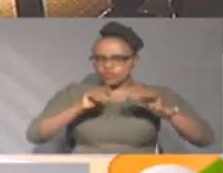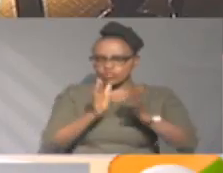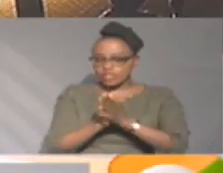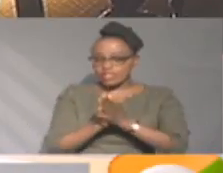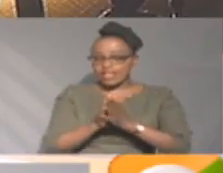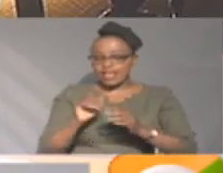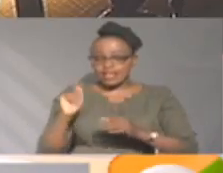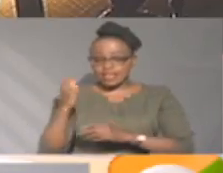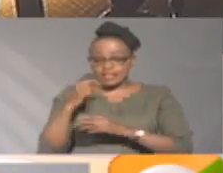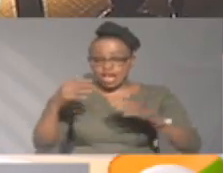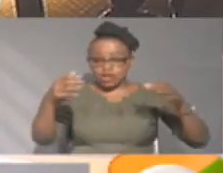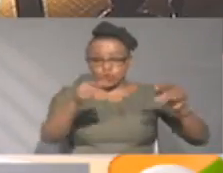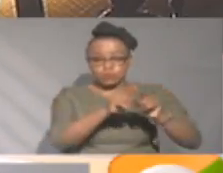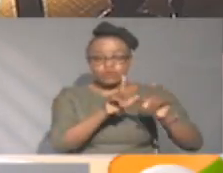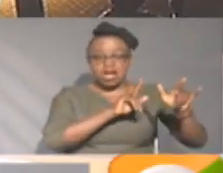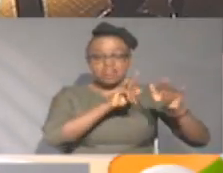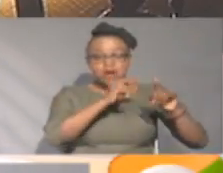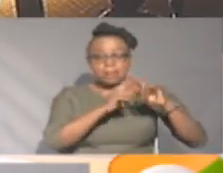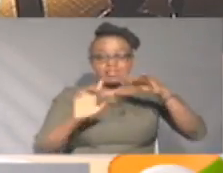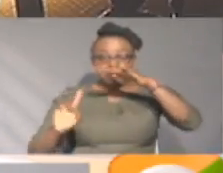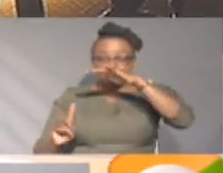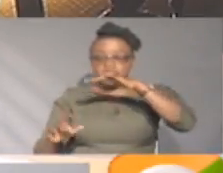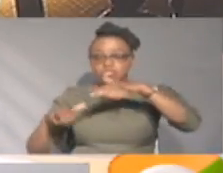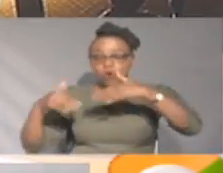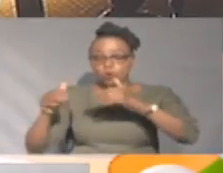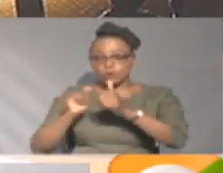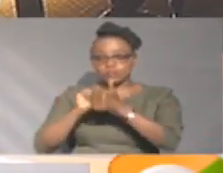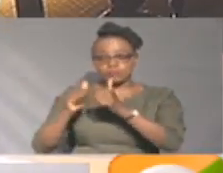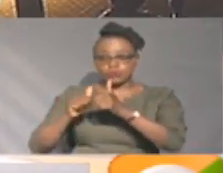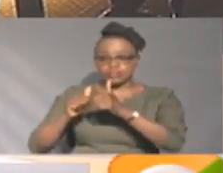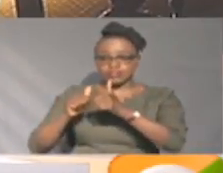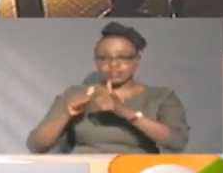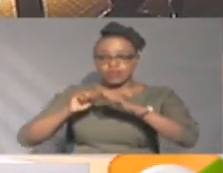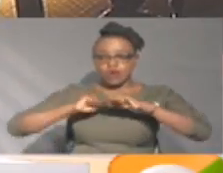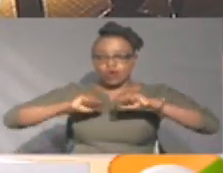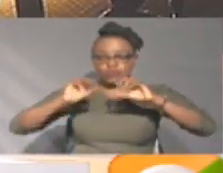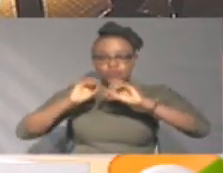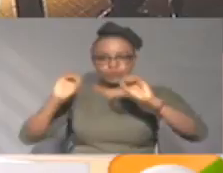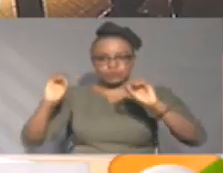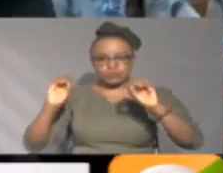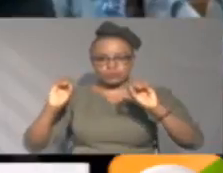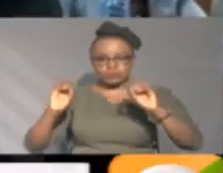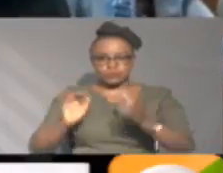delegation were in fact foreign and not ministry of sports officials.